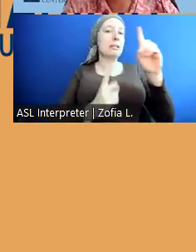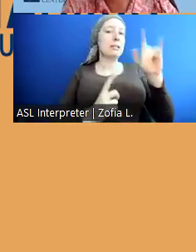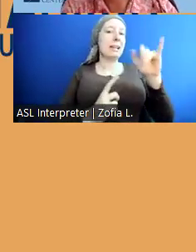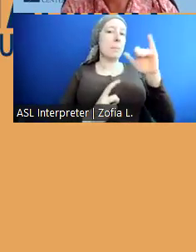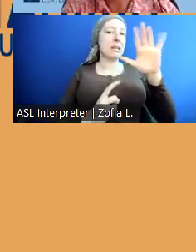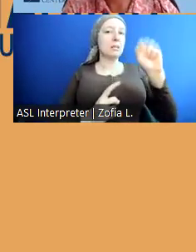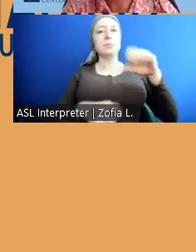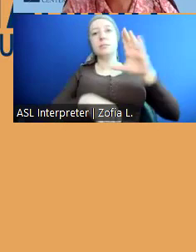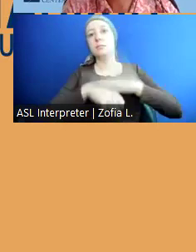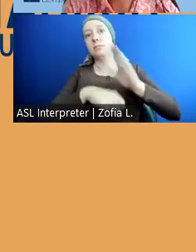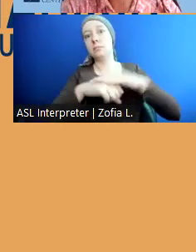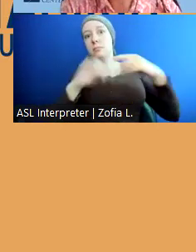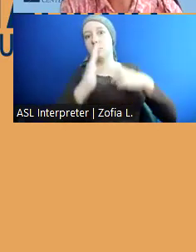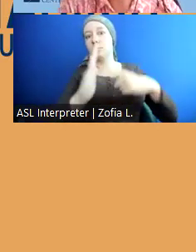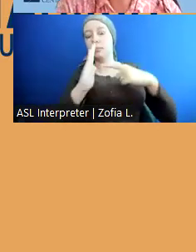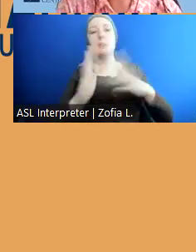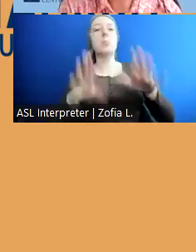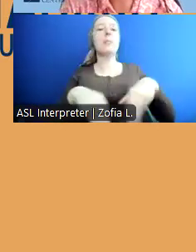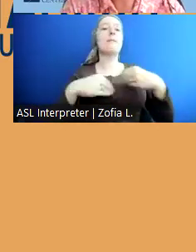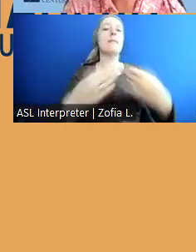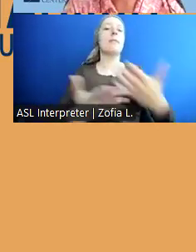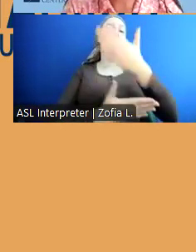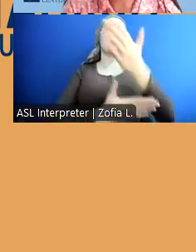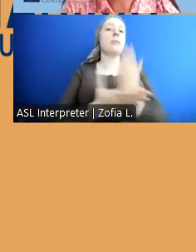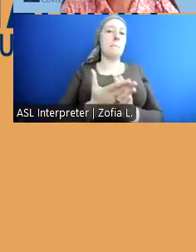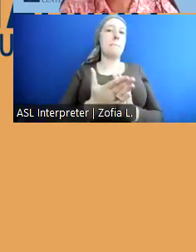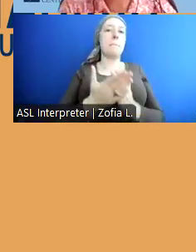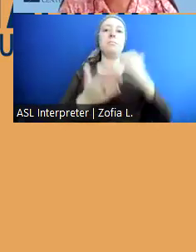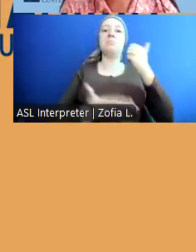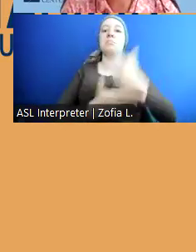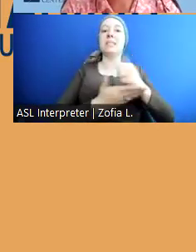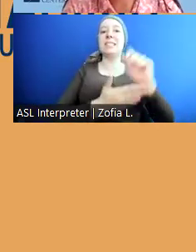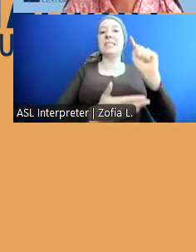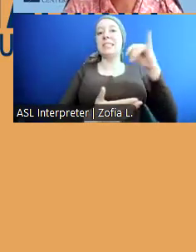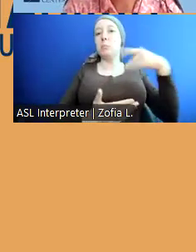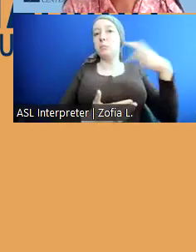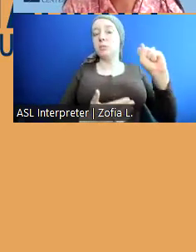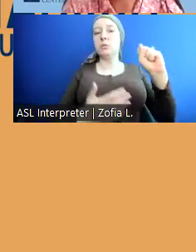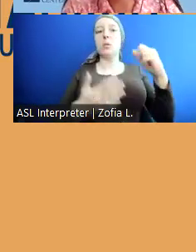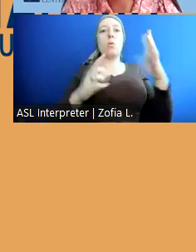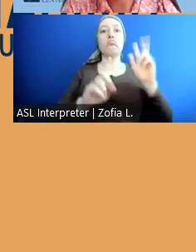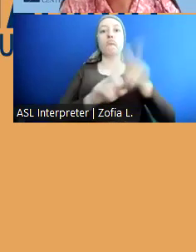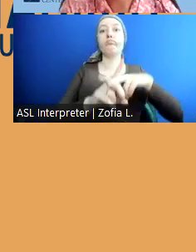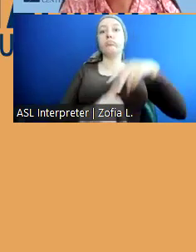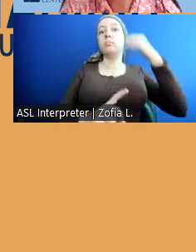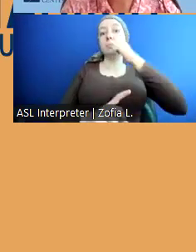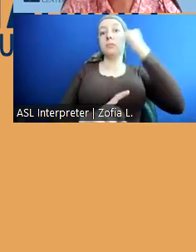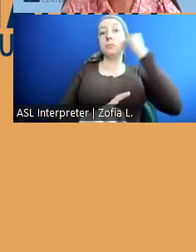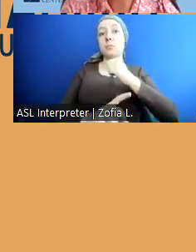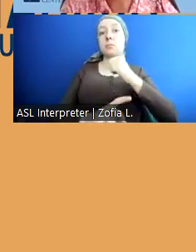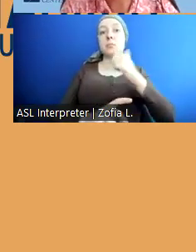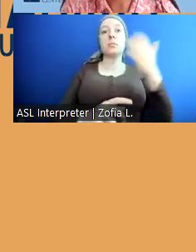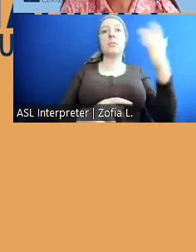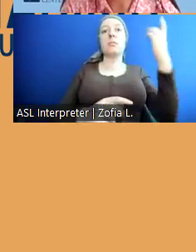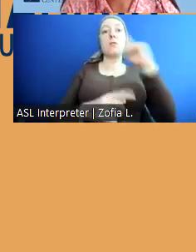signs, and to provide some helpful tips that you can use or implement within your day-to-day investigative